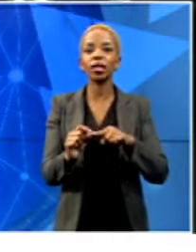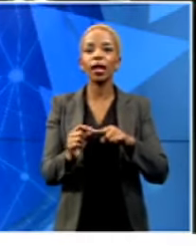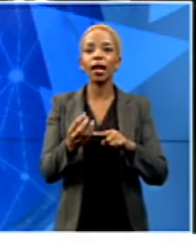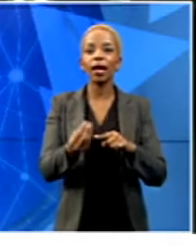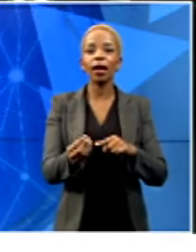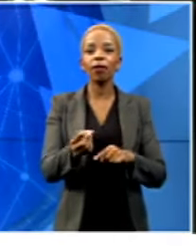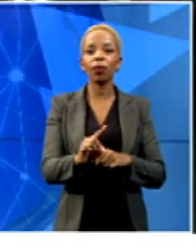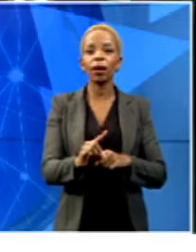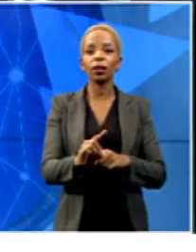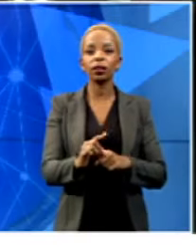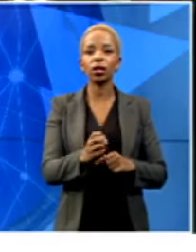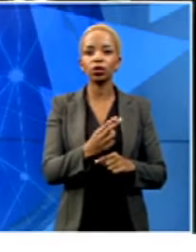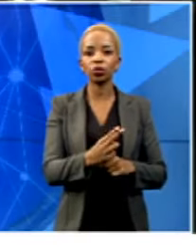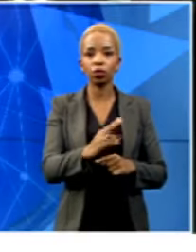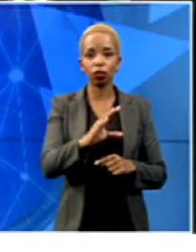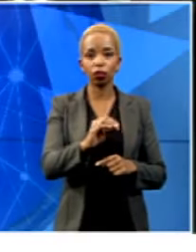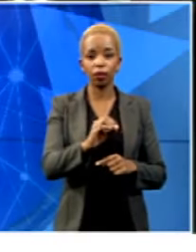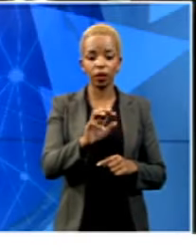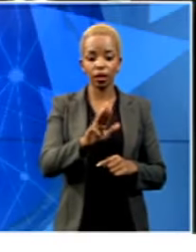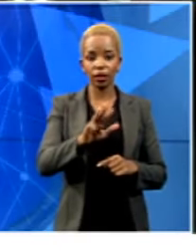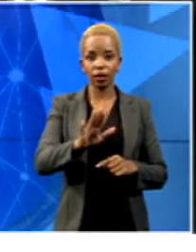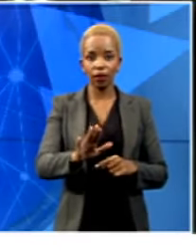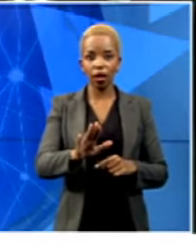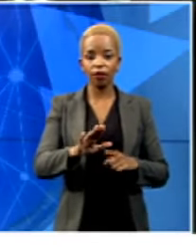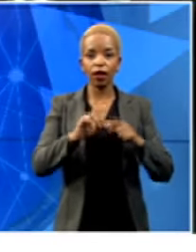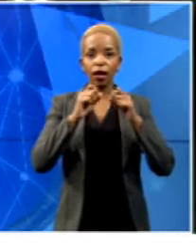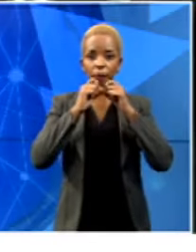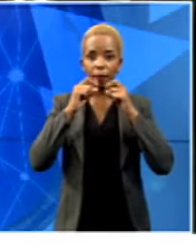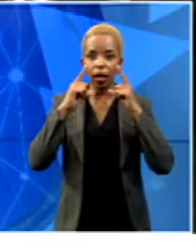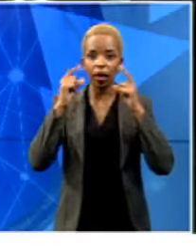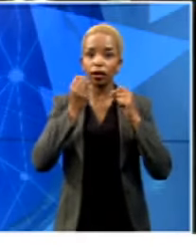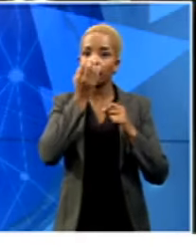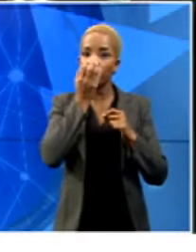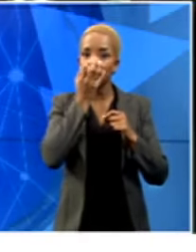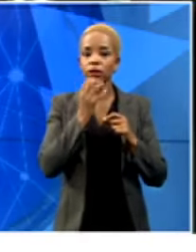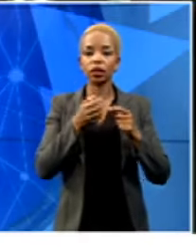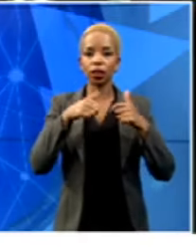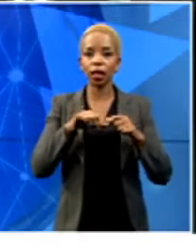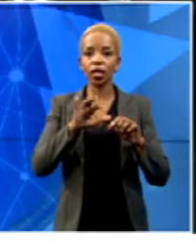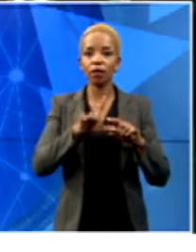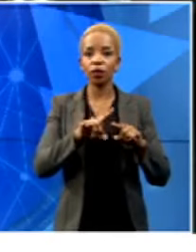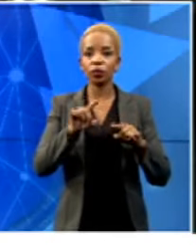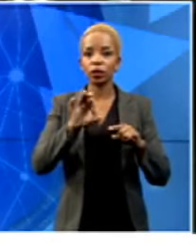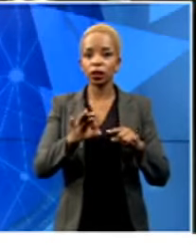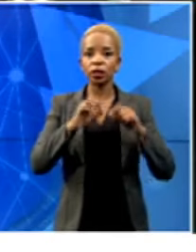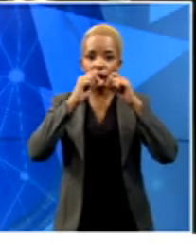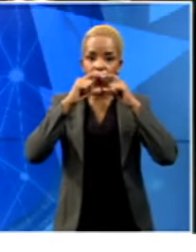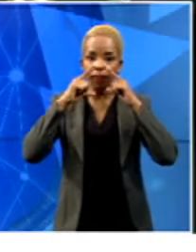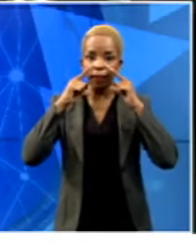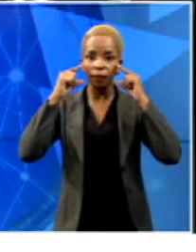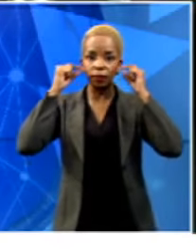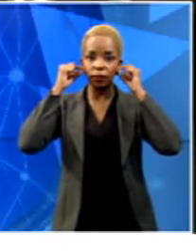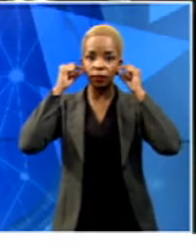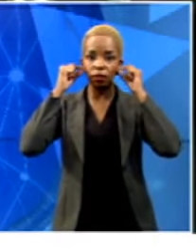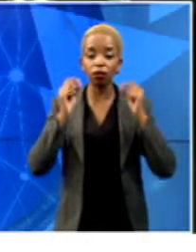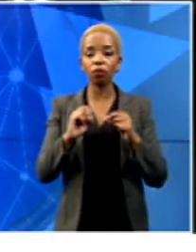grade N95 equivalent masks and 5 surgical 3-ply masks, which is enormous value. And the reason we've been able